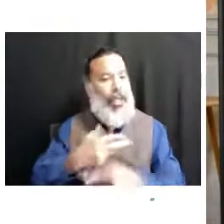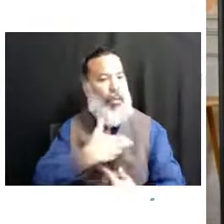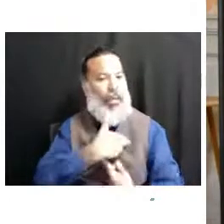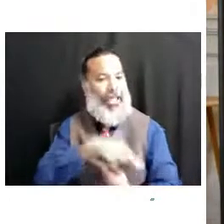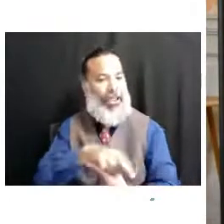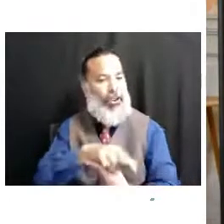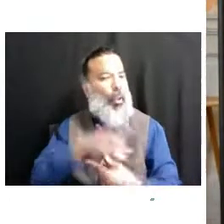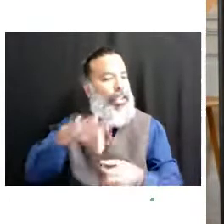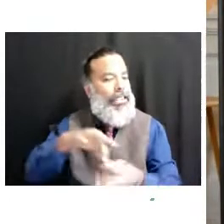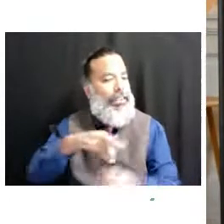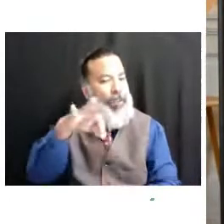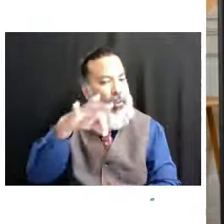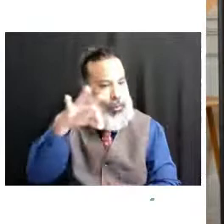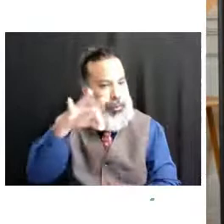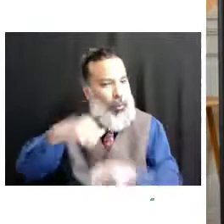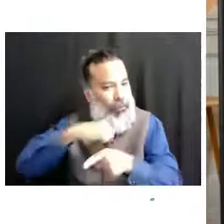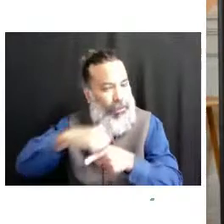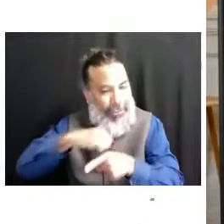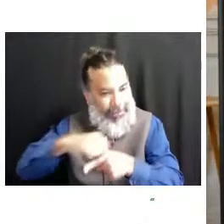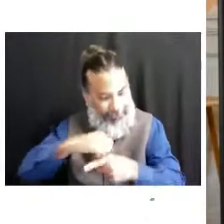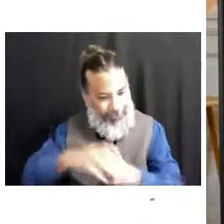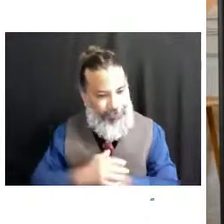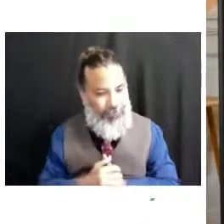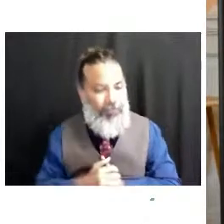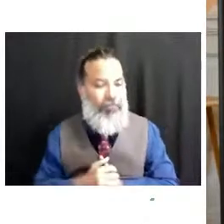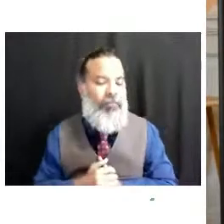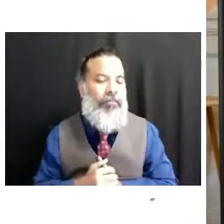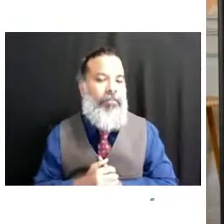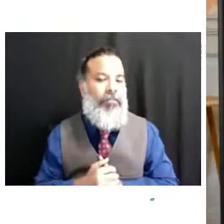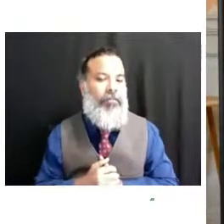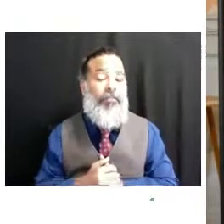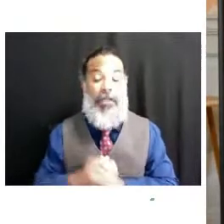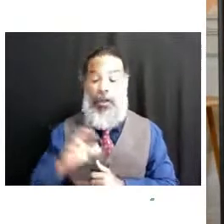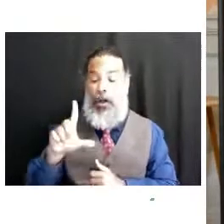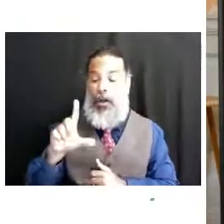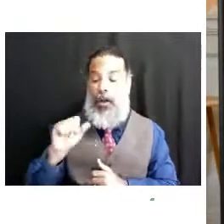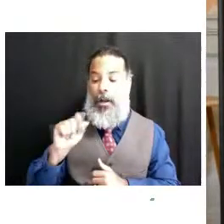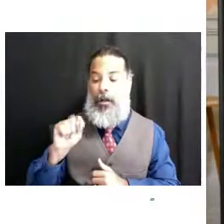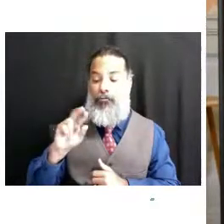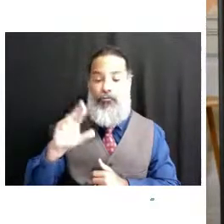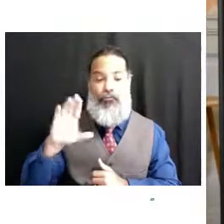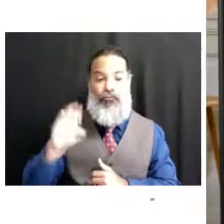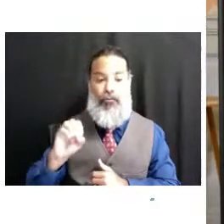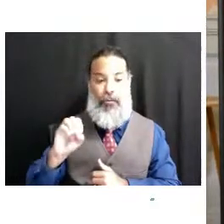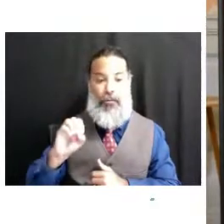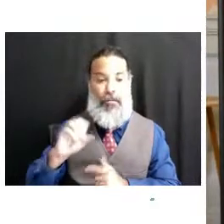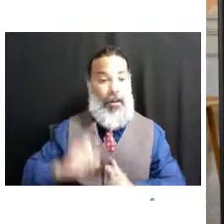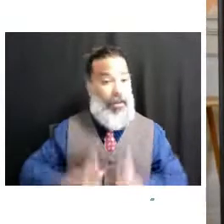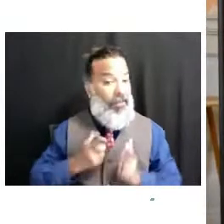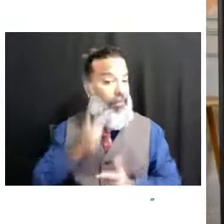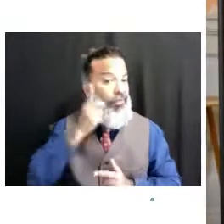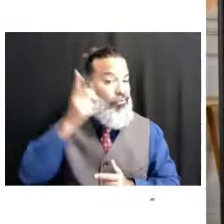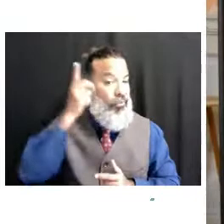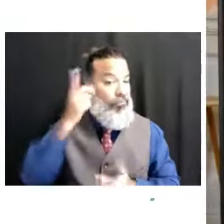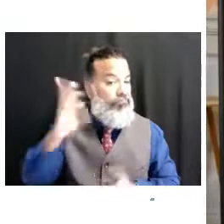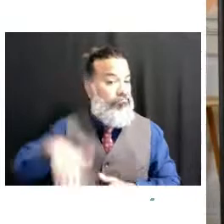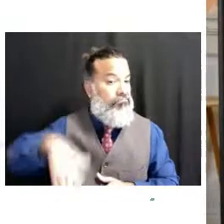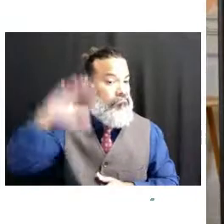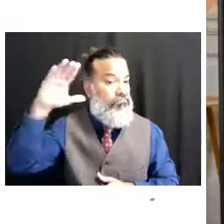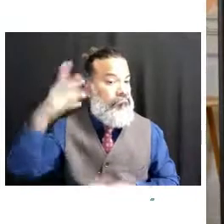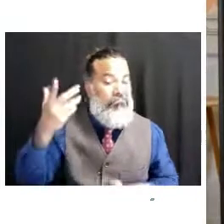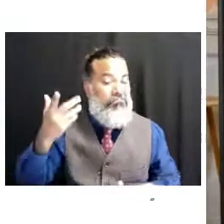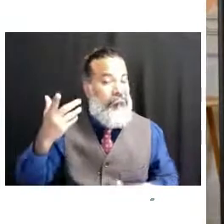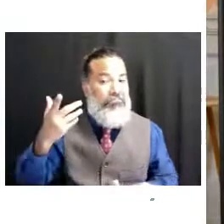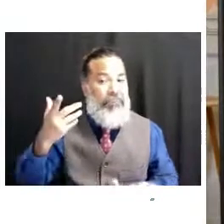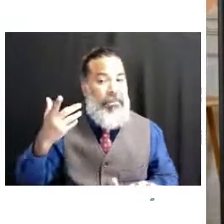or spiritual training. And so Latrobe lived in dormitories. These were dormitories. He was